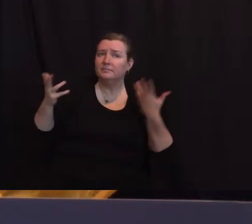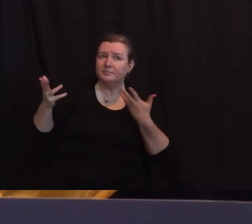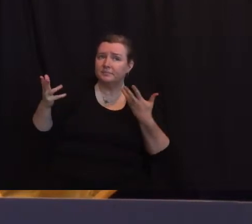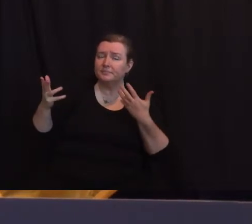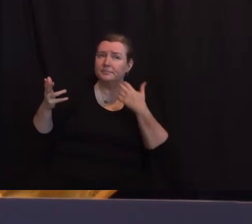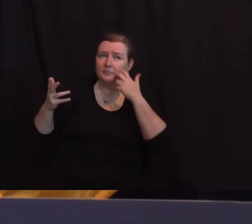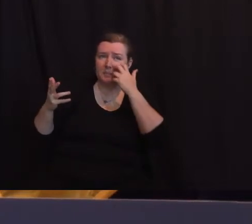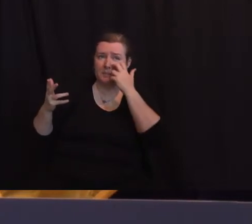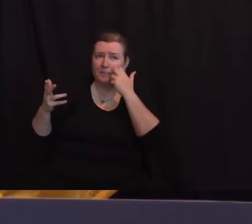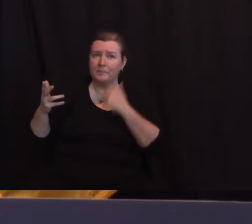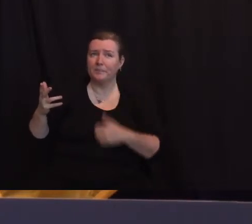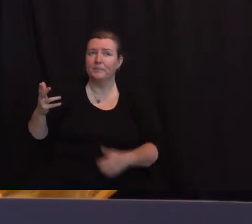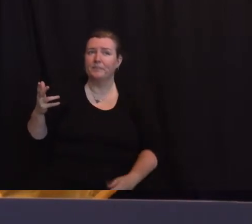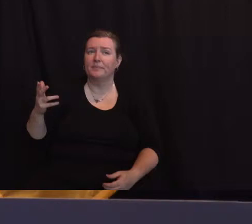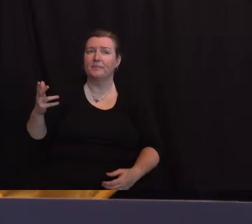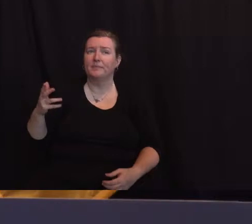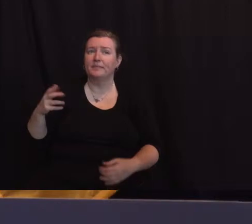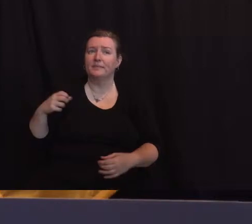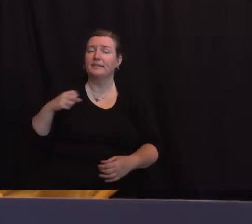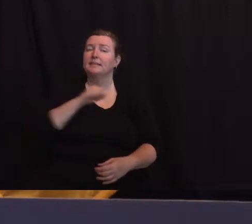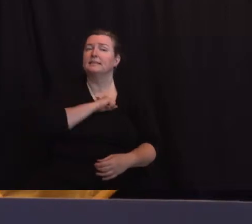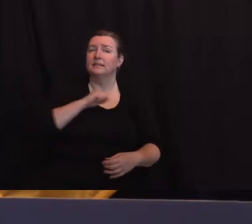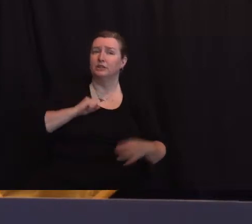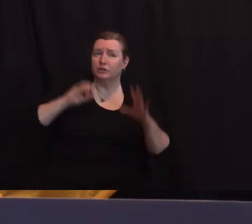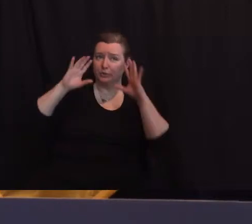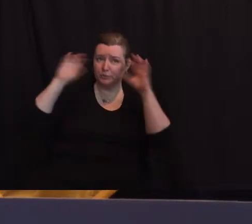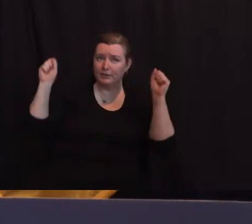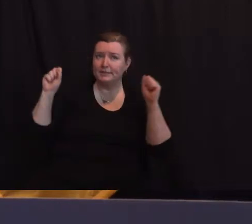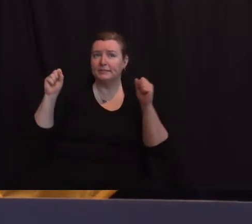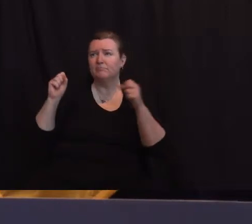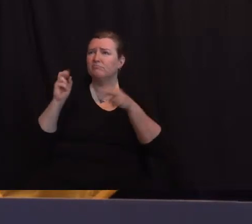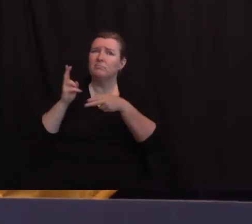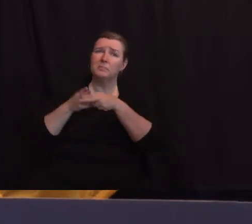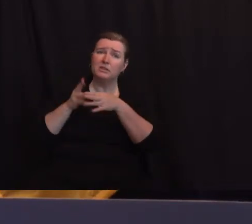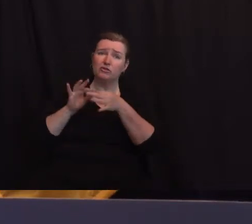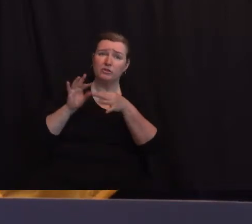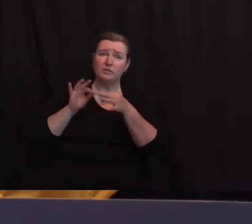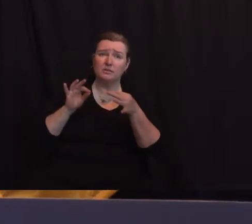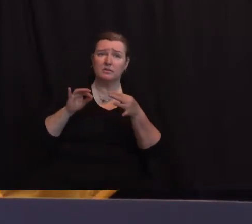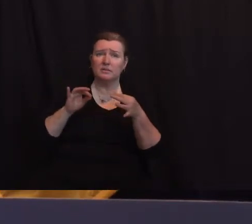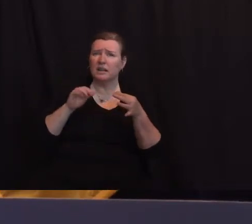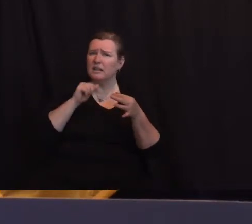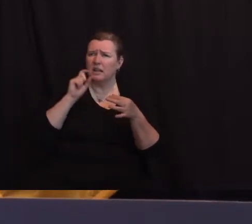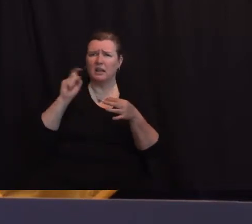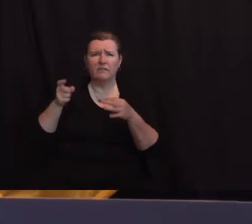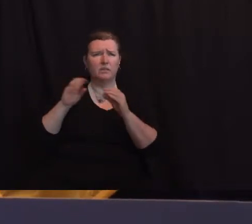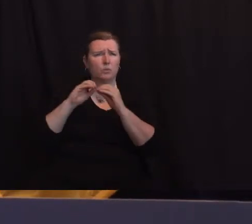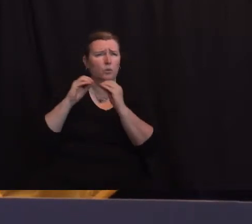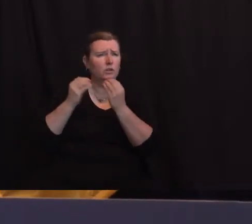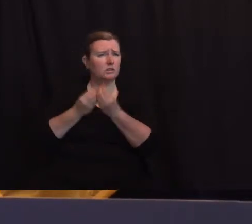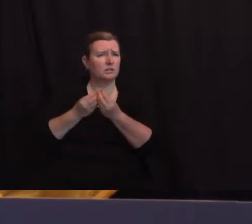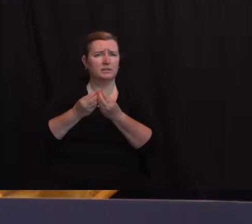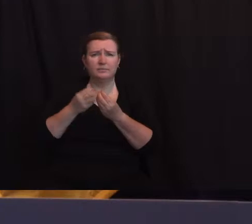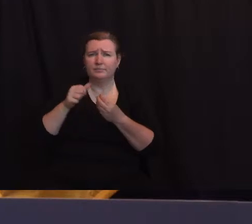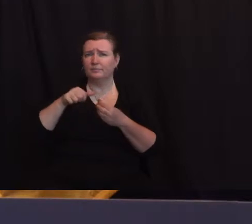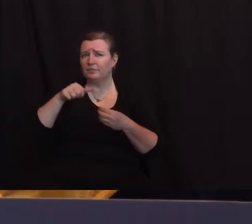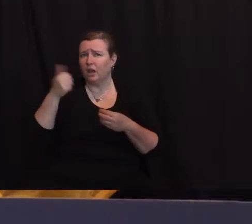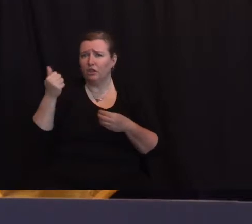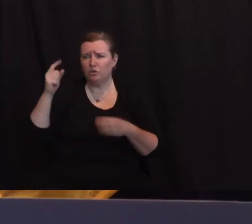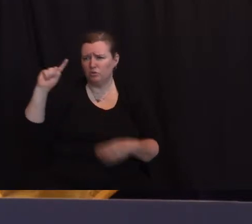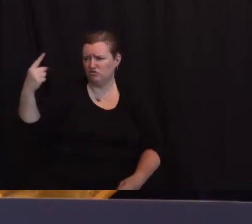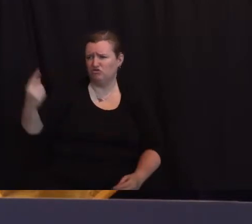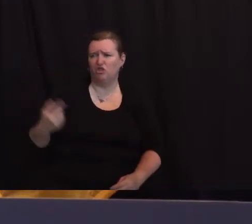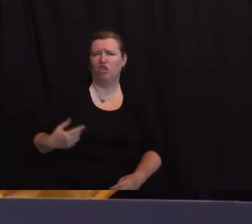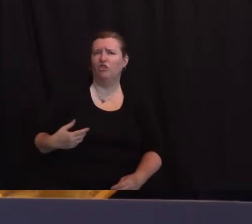President Sweeney said he's, quote, not giving that organization another nickel, and I'd like to get your reaction to that. On the bill you